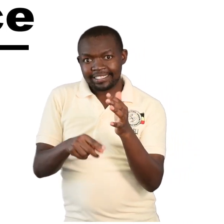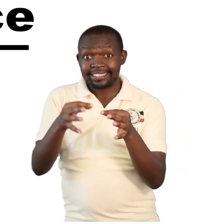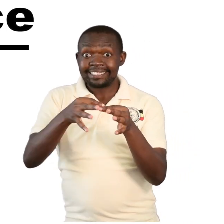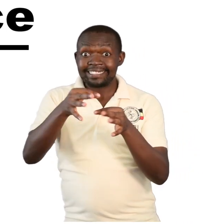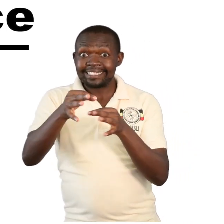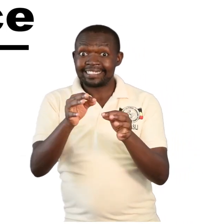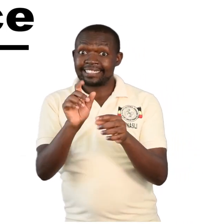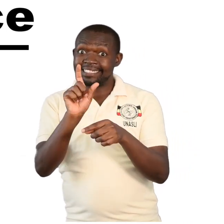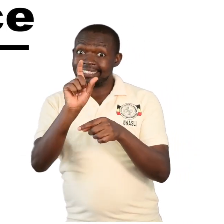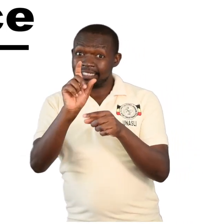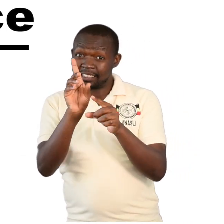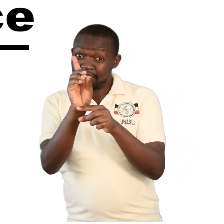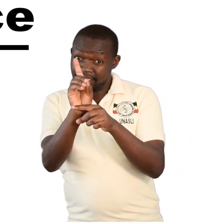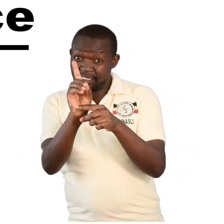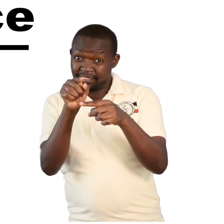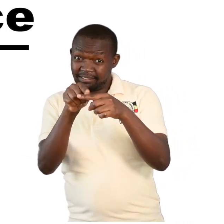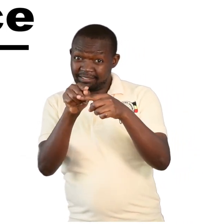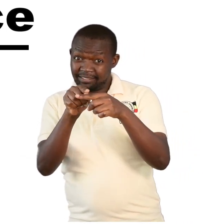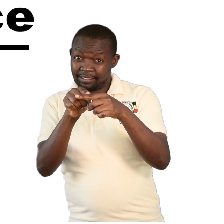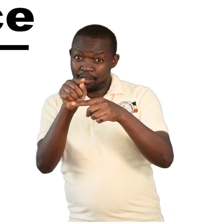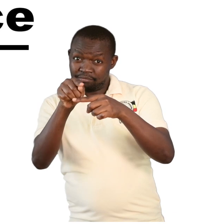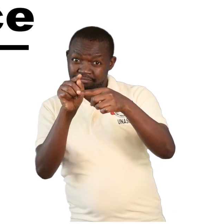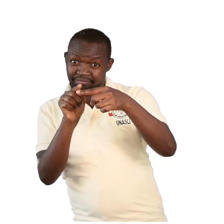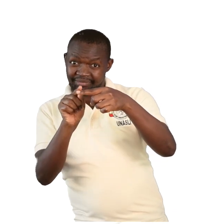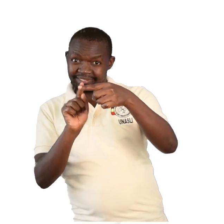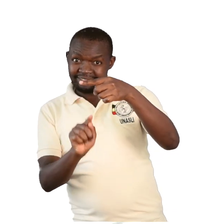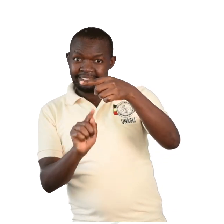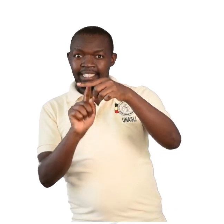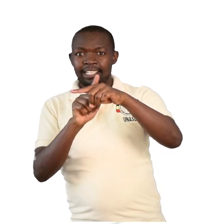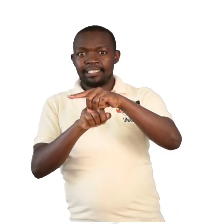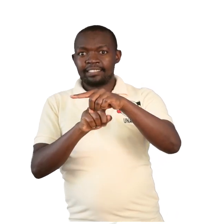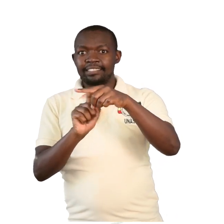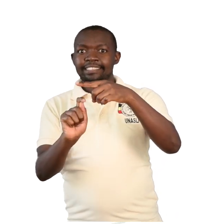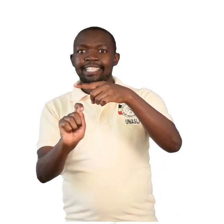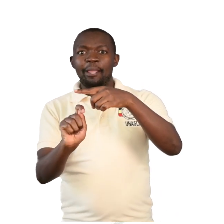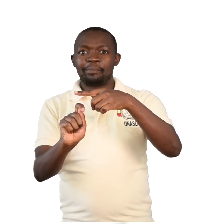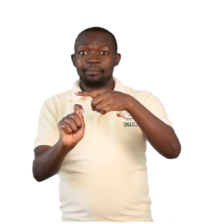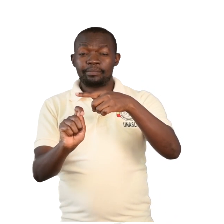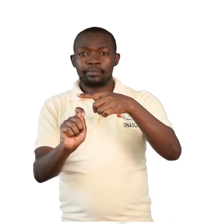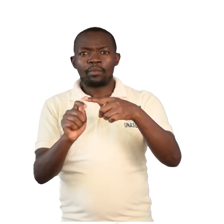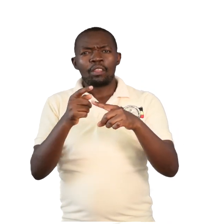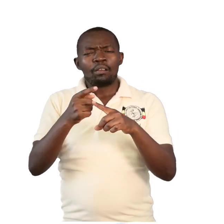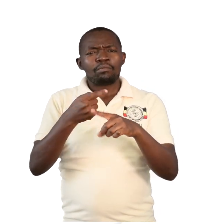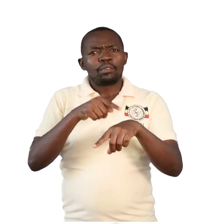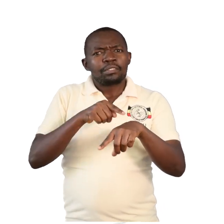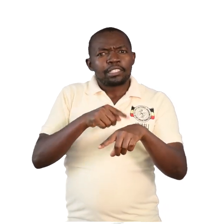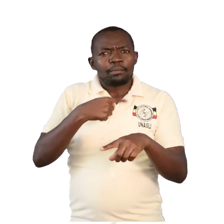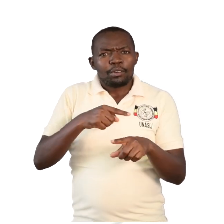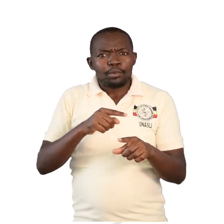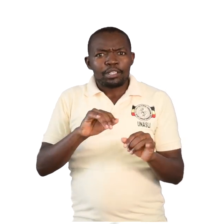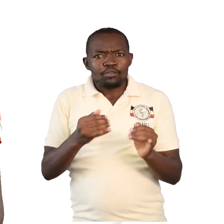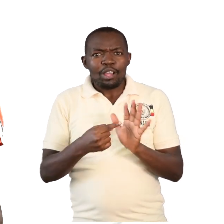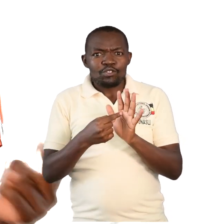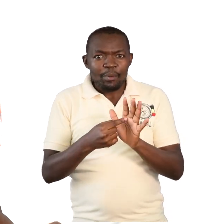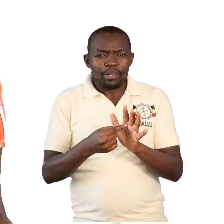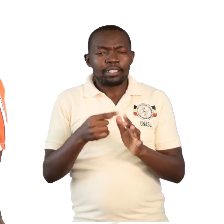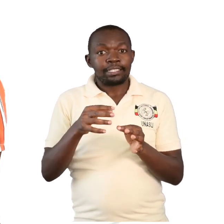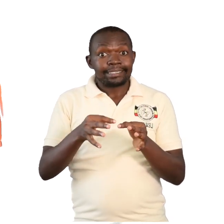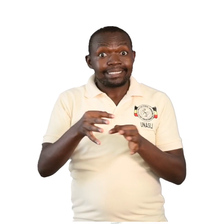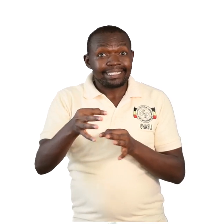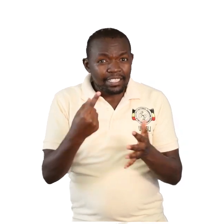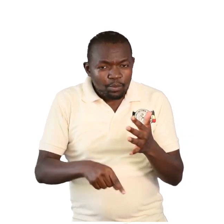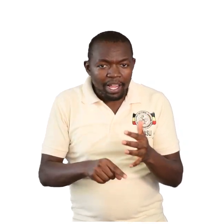Now, from our demonstration, do we remember the distance? Yes, the distance was